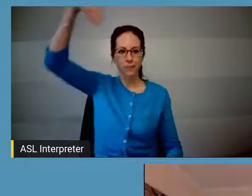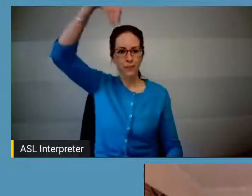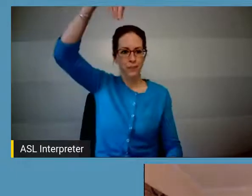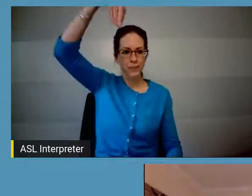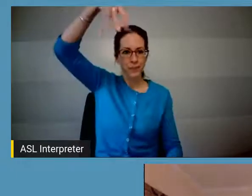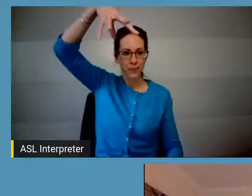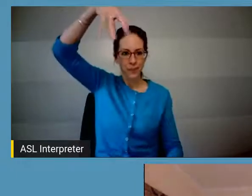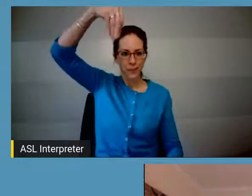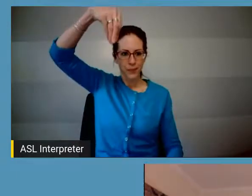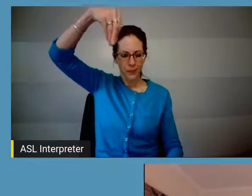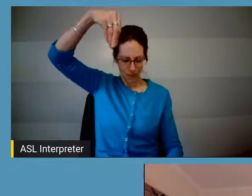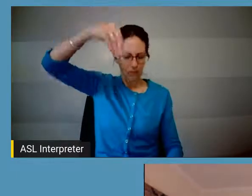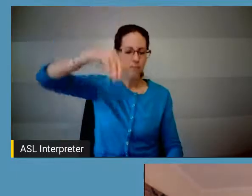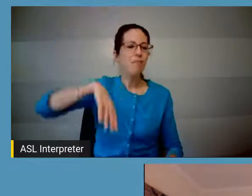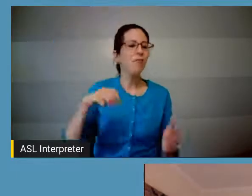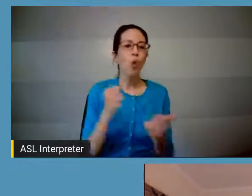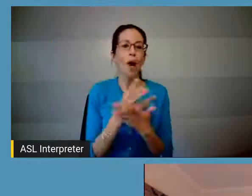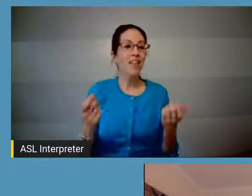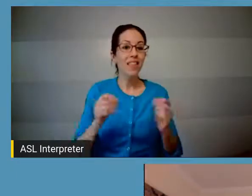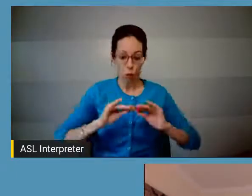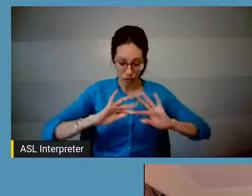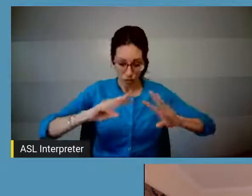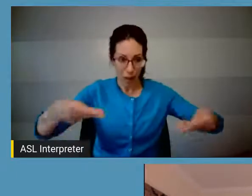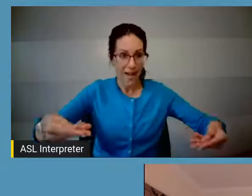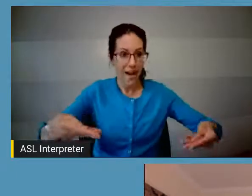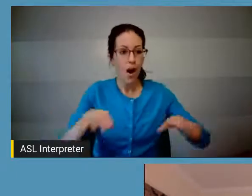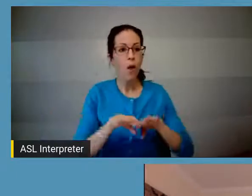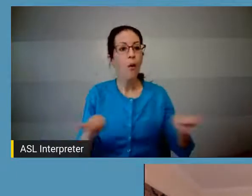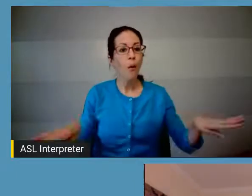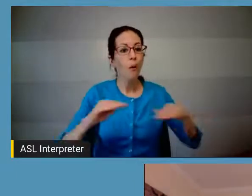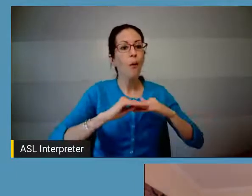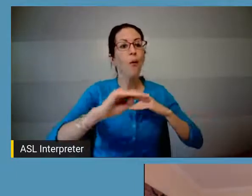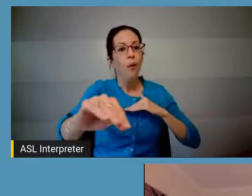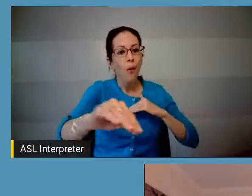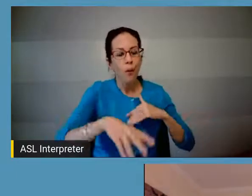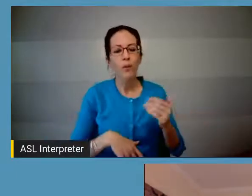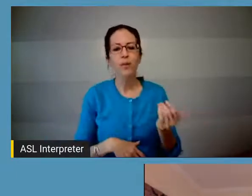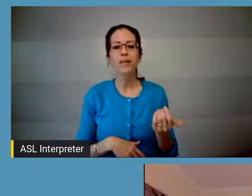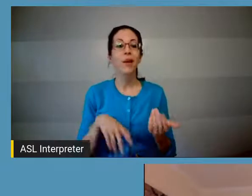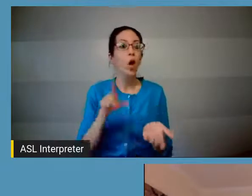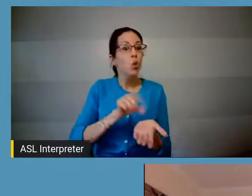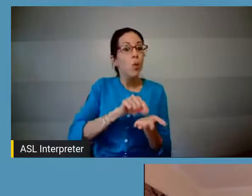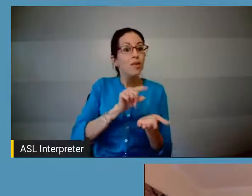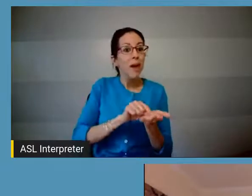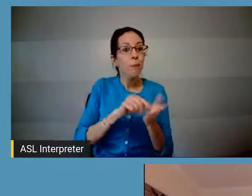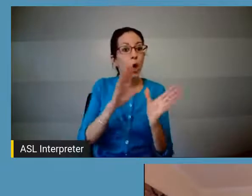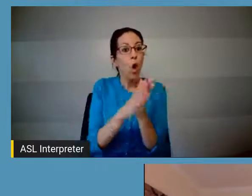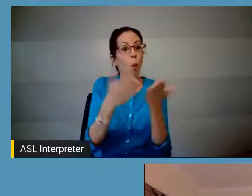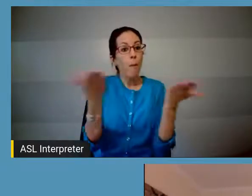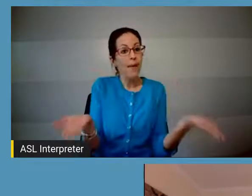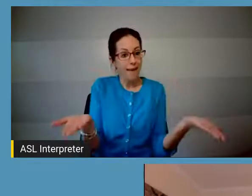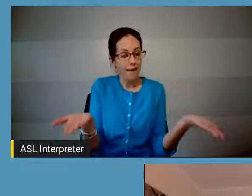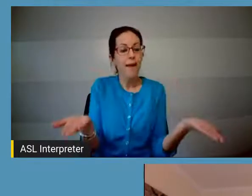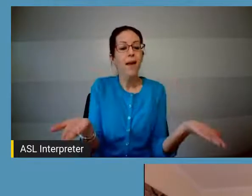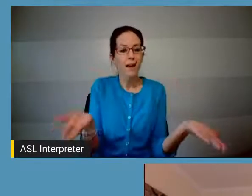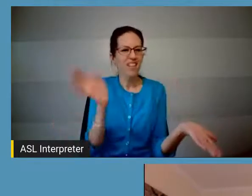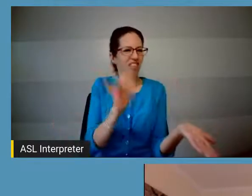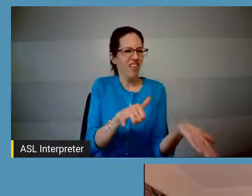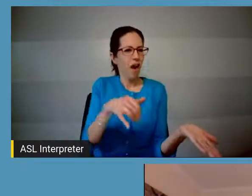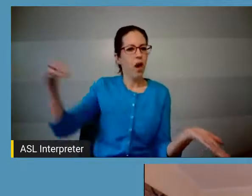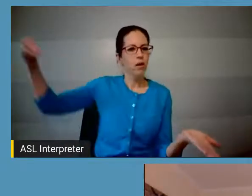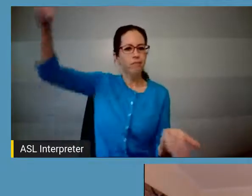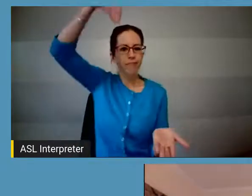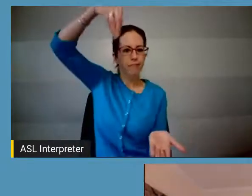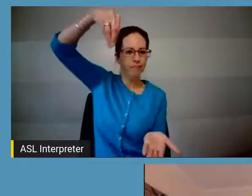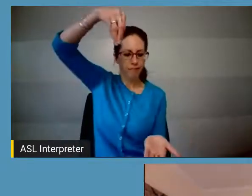downward. And anything you spread out below, like a double fold, like a newspaper open to both pages, that can be captured in that